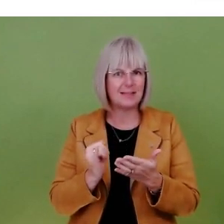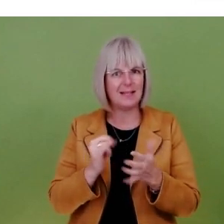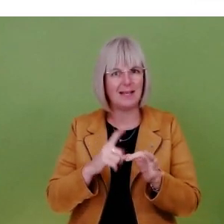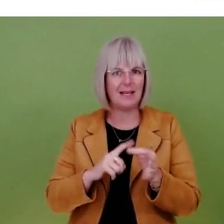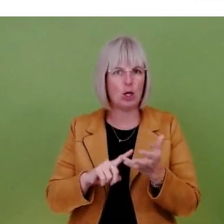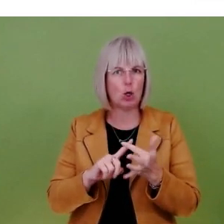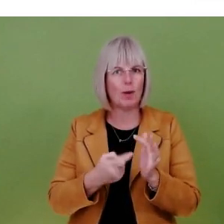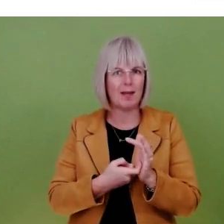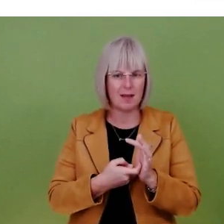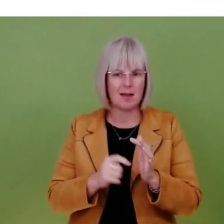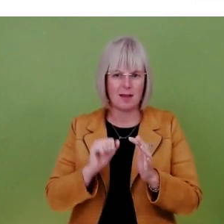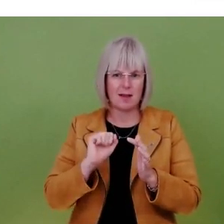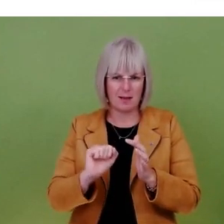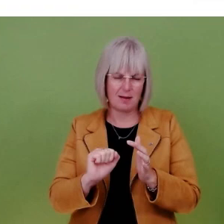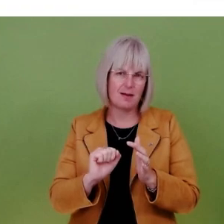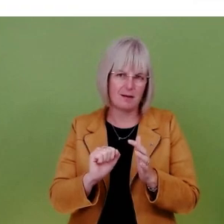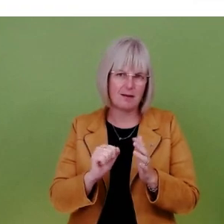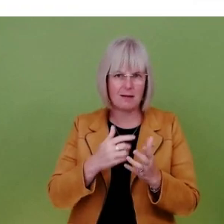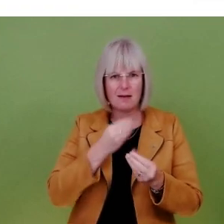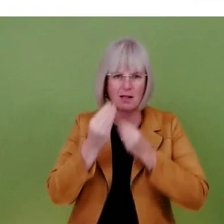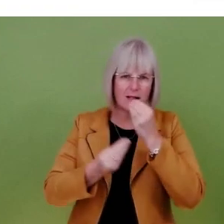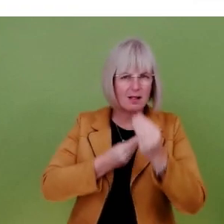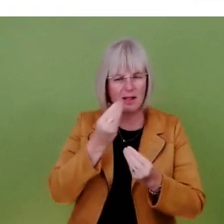race. So I'd just like to start by